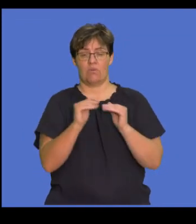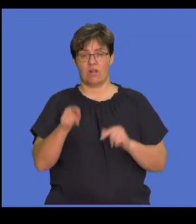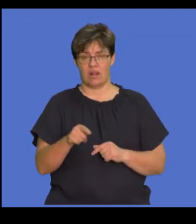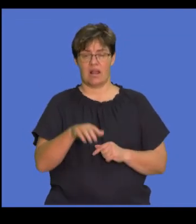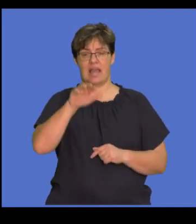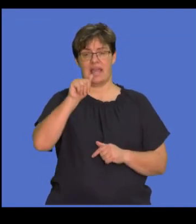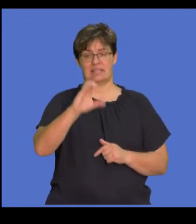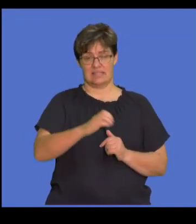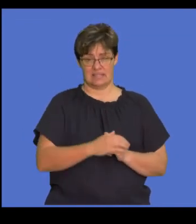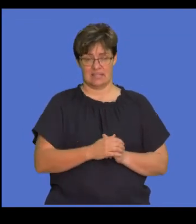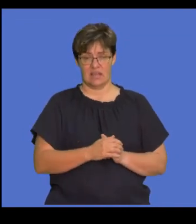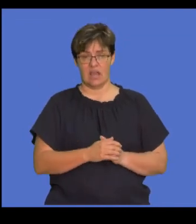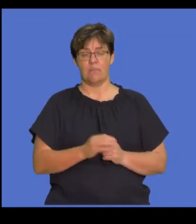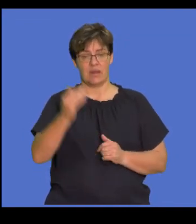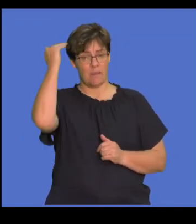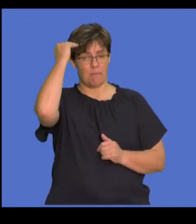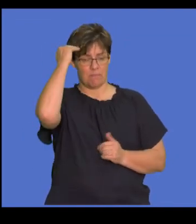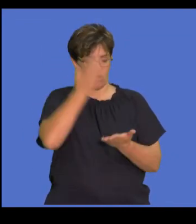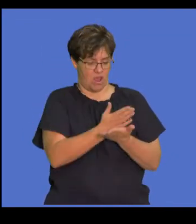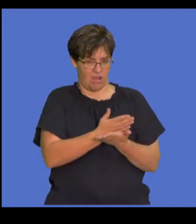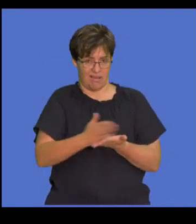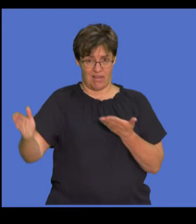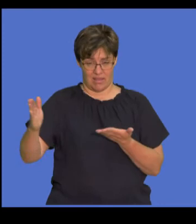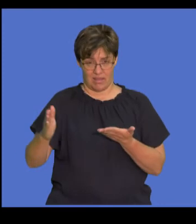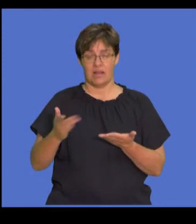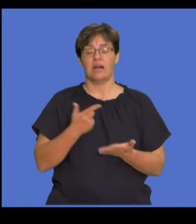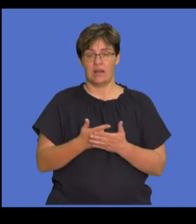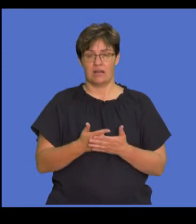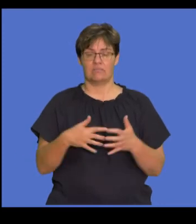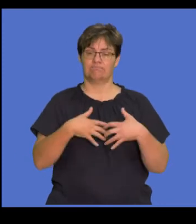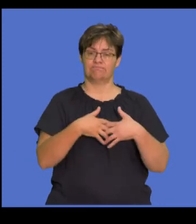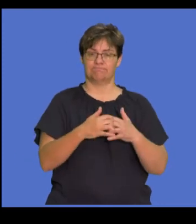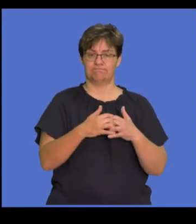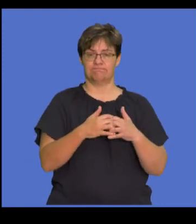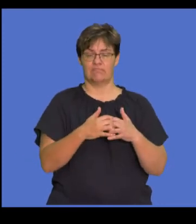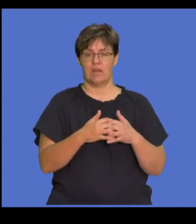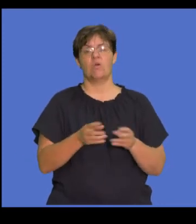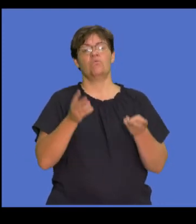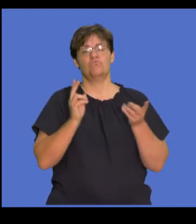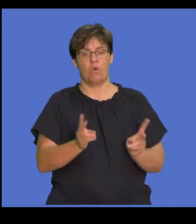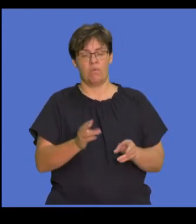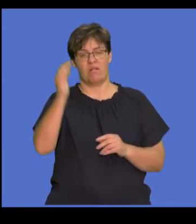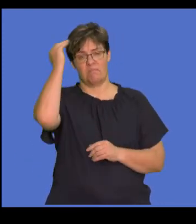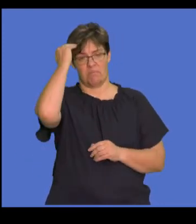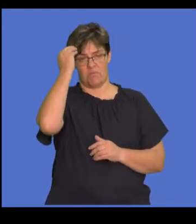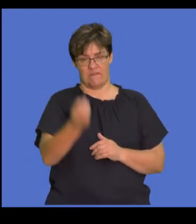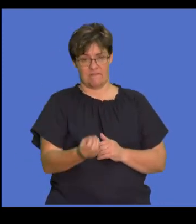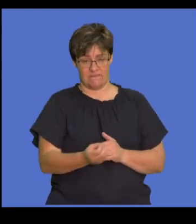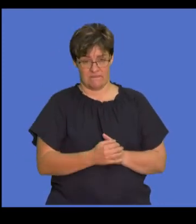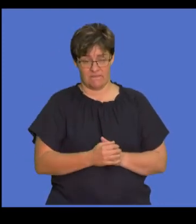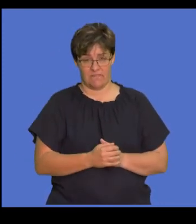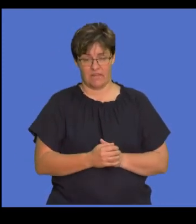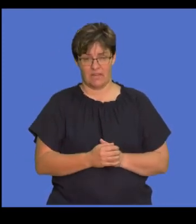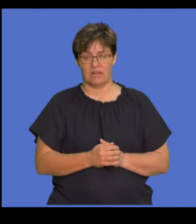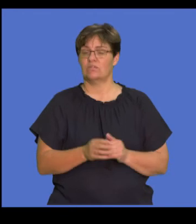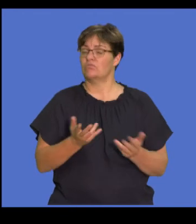equal, and then the AC. This has cleared the memory and it has taken it to the custom memory it